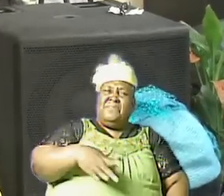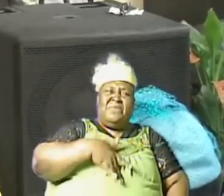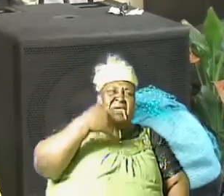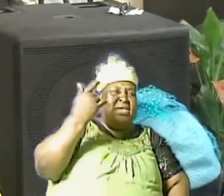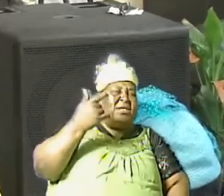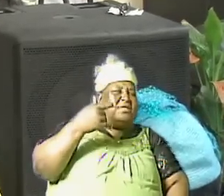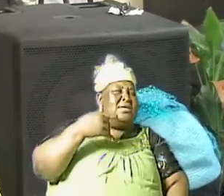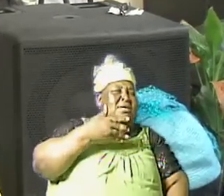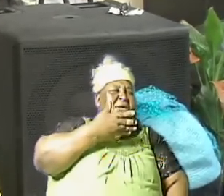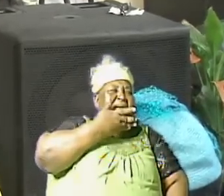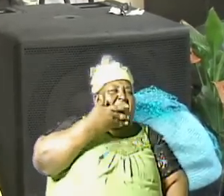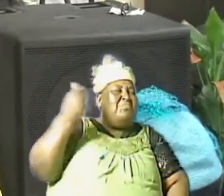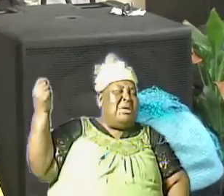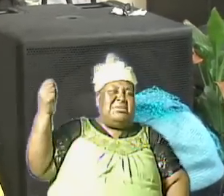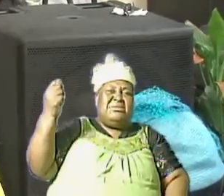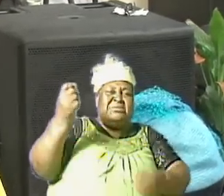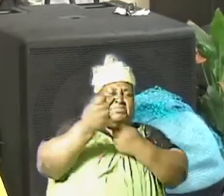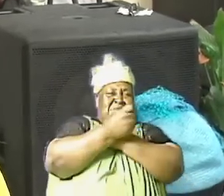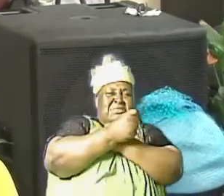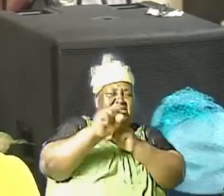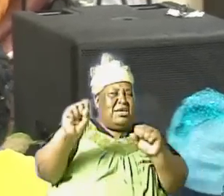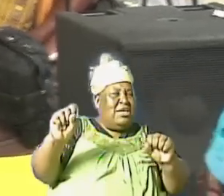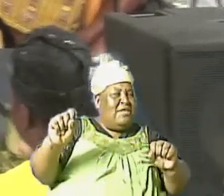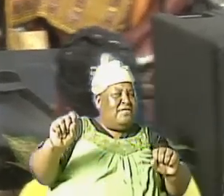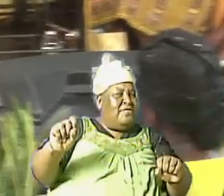feel bad, but it's better to be safe.